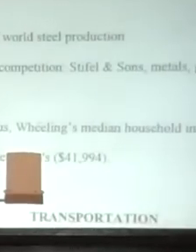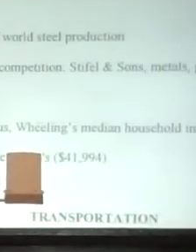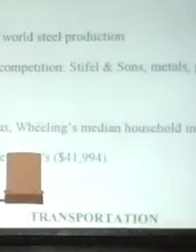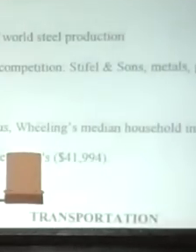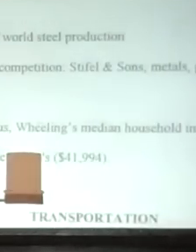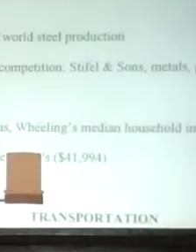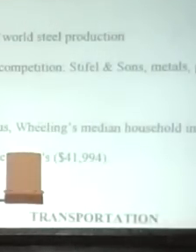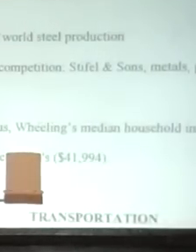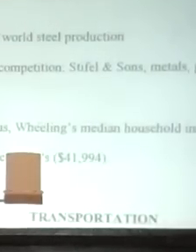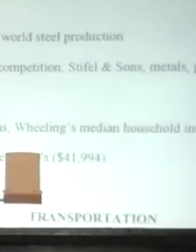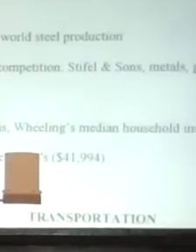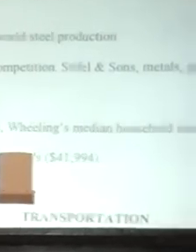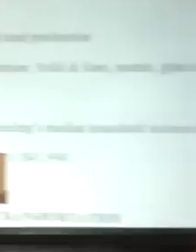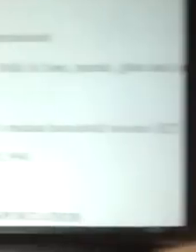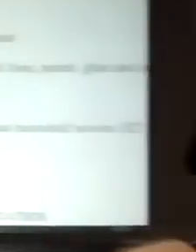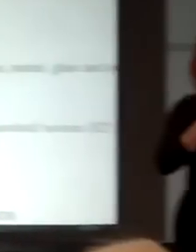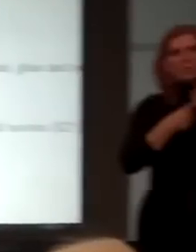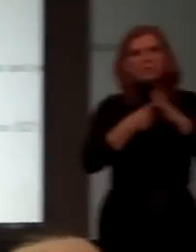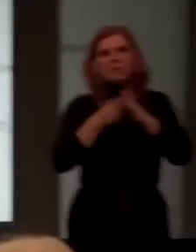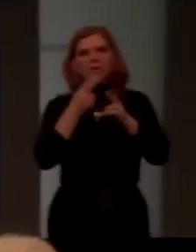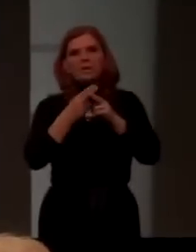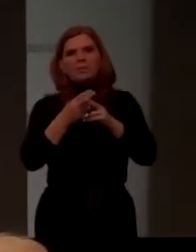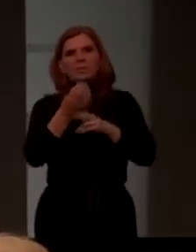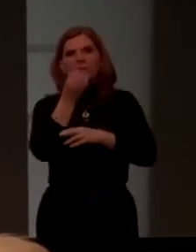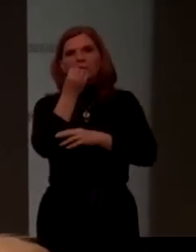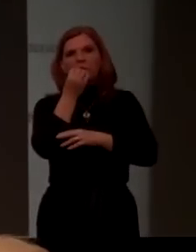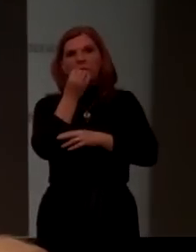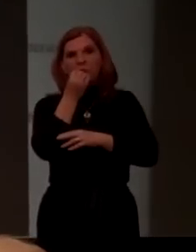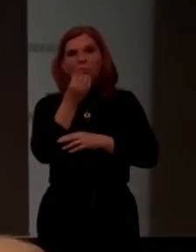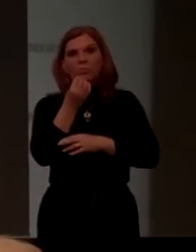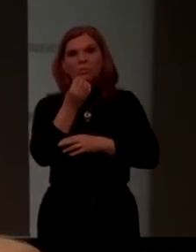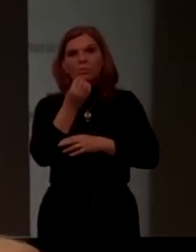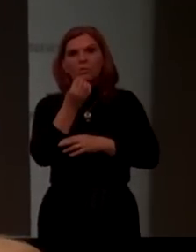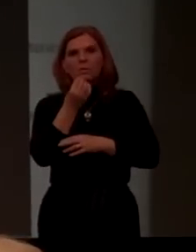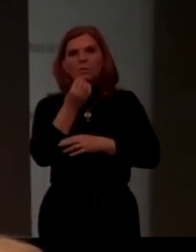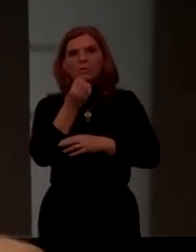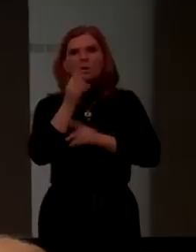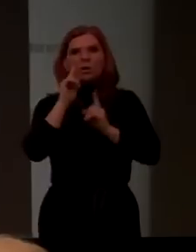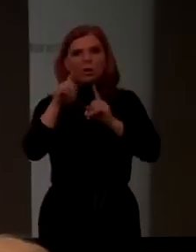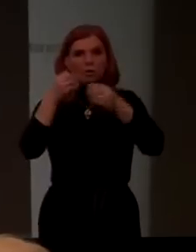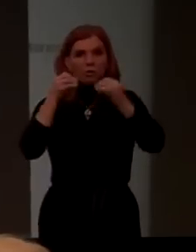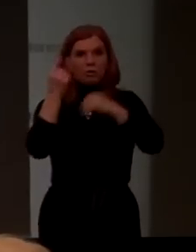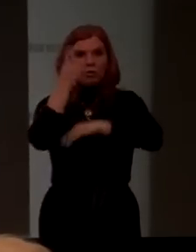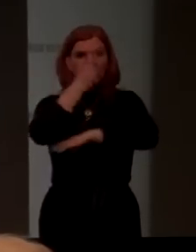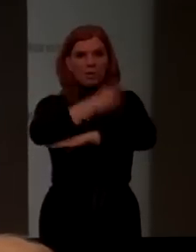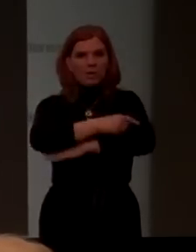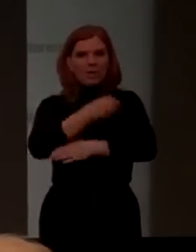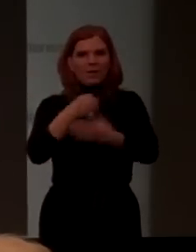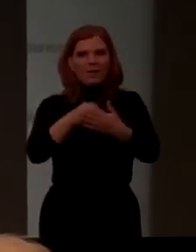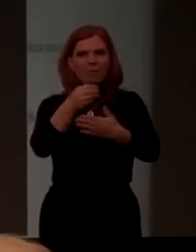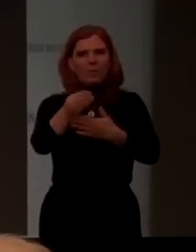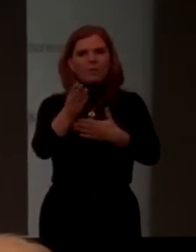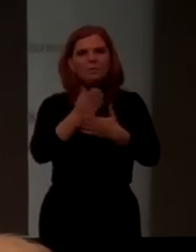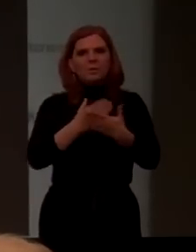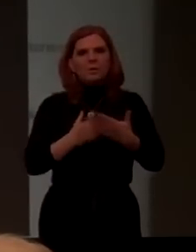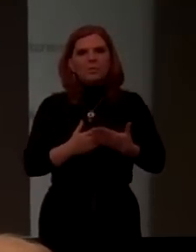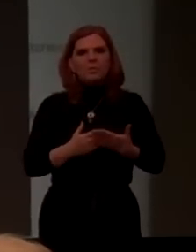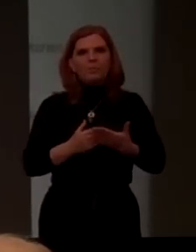Okay? Now, let's start naming some food products. Go to the store today and buy